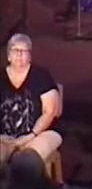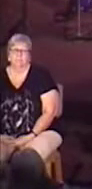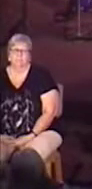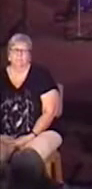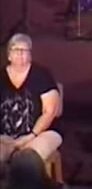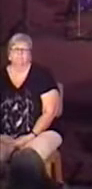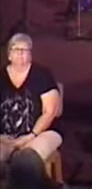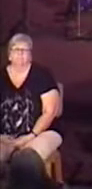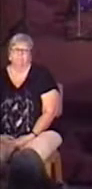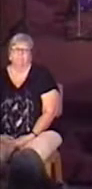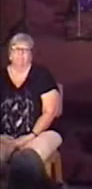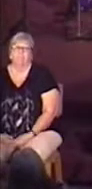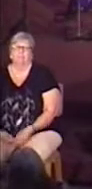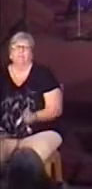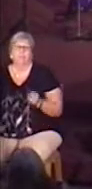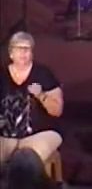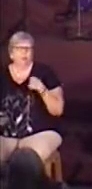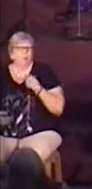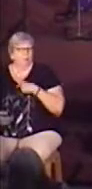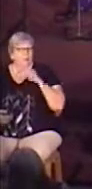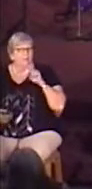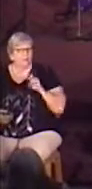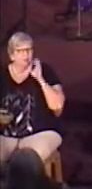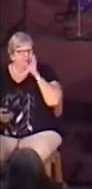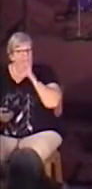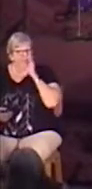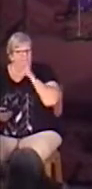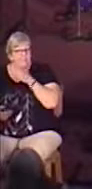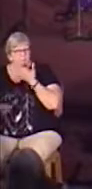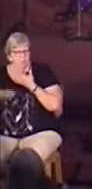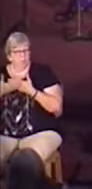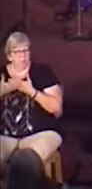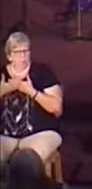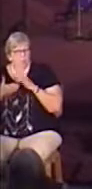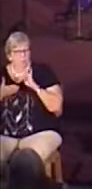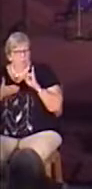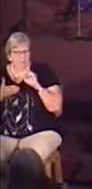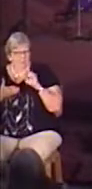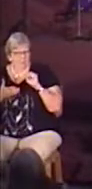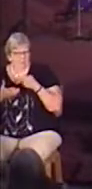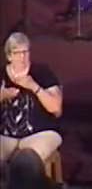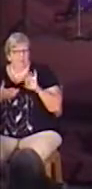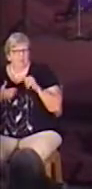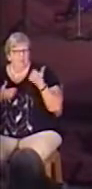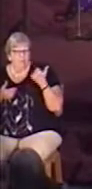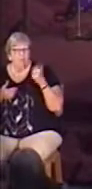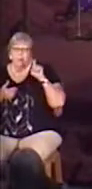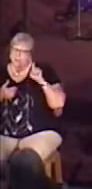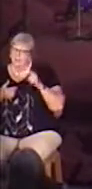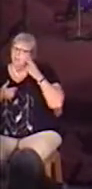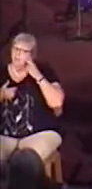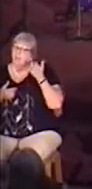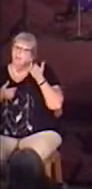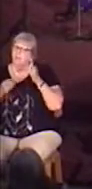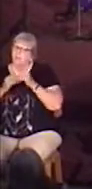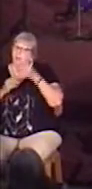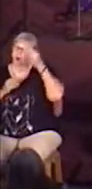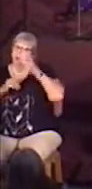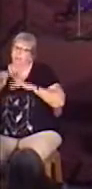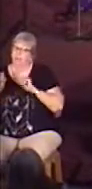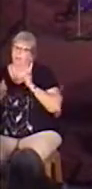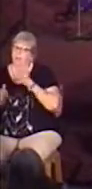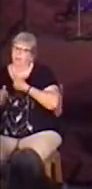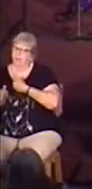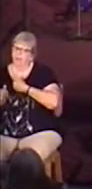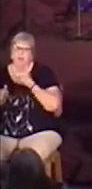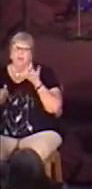others." And so we need to seek the well-being of others. We need to think of others more highly than ourselves. But there's another